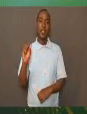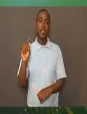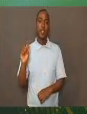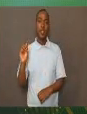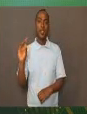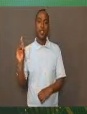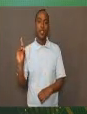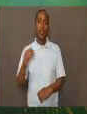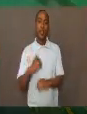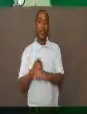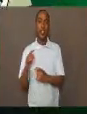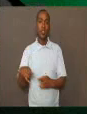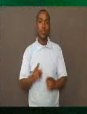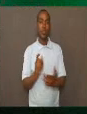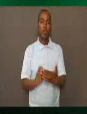STDs?